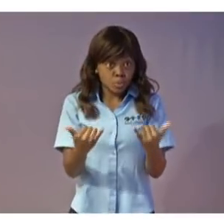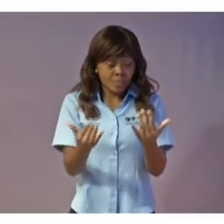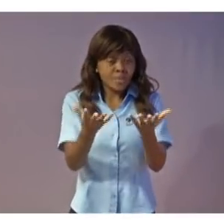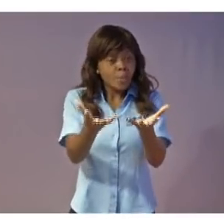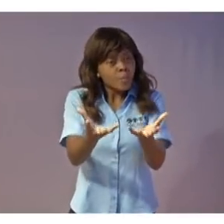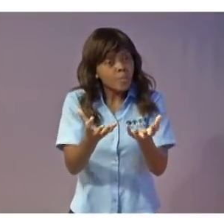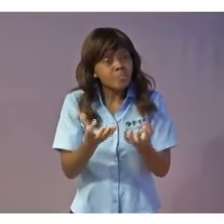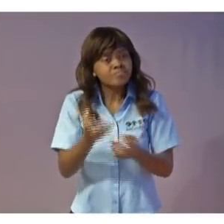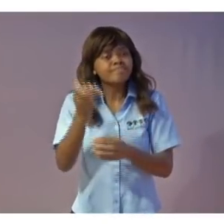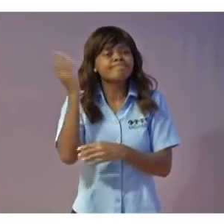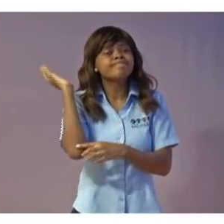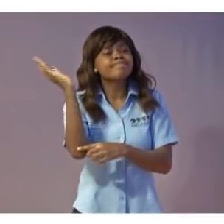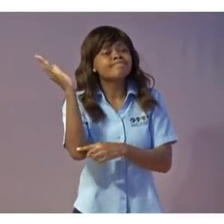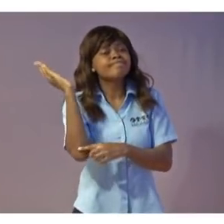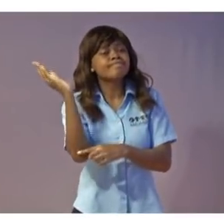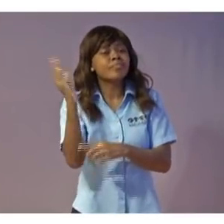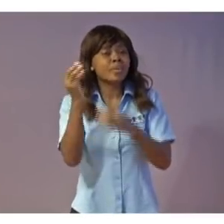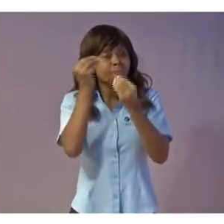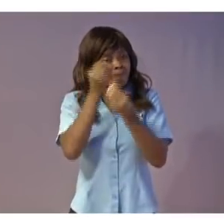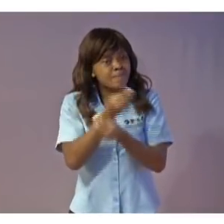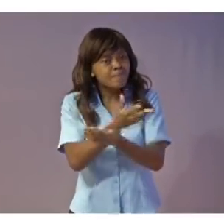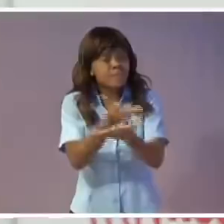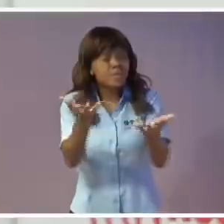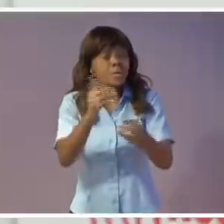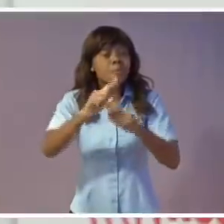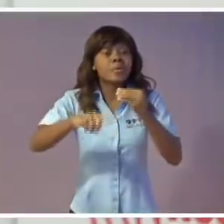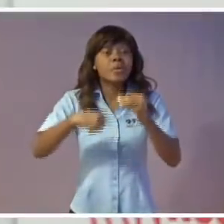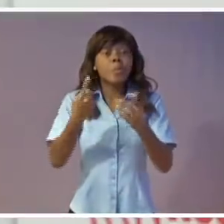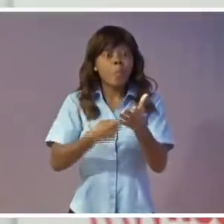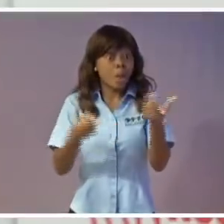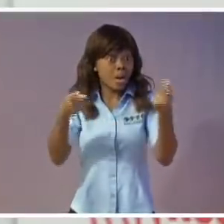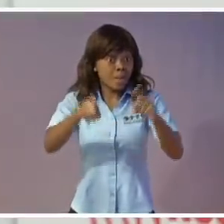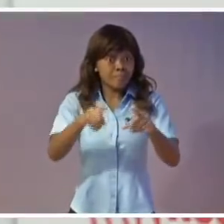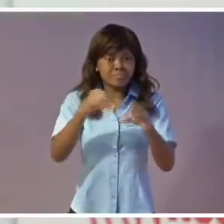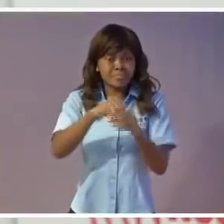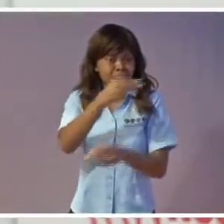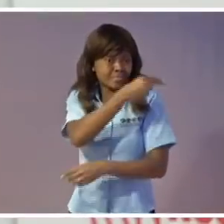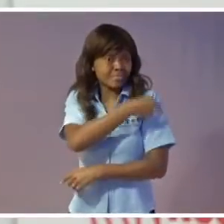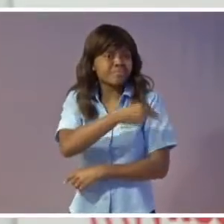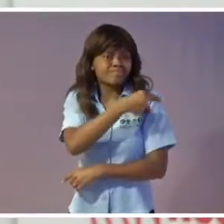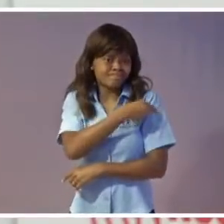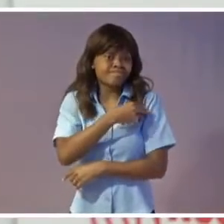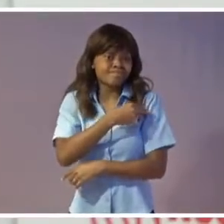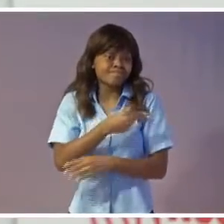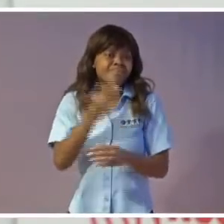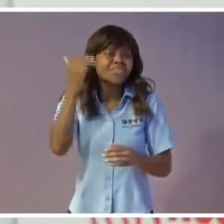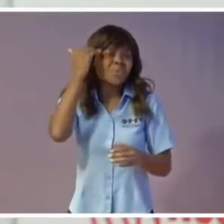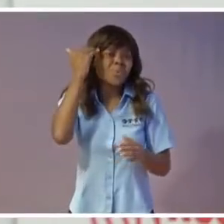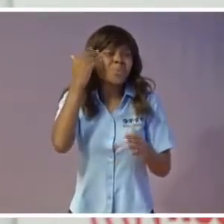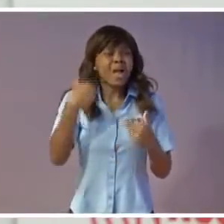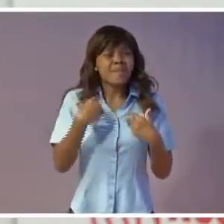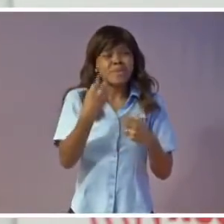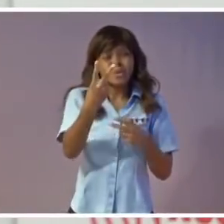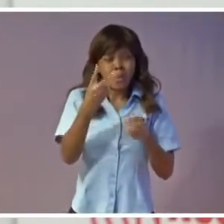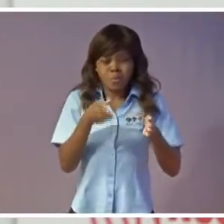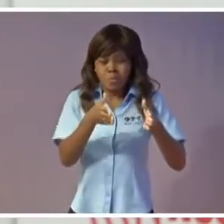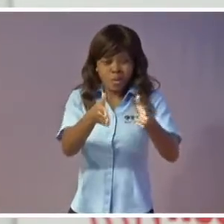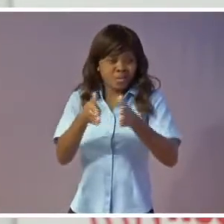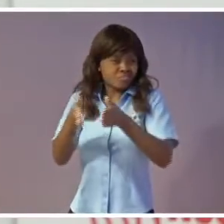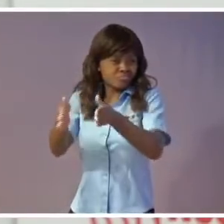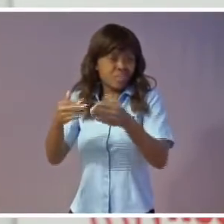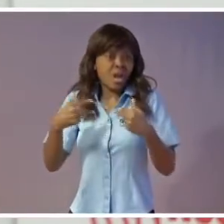some information on the status of the parallel healthcare system. The trends that I'm going to speak about have